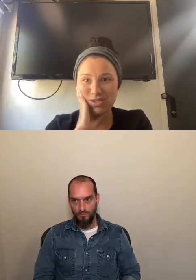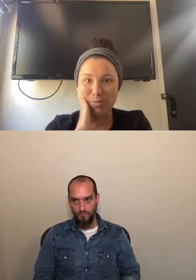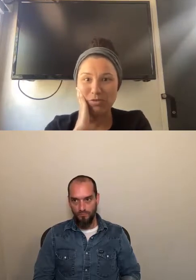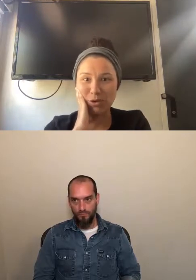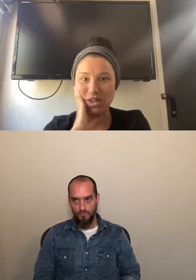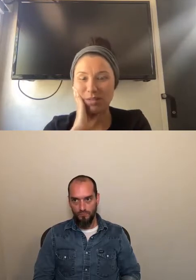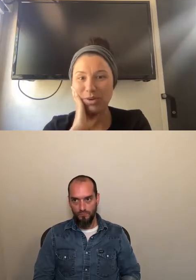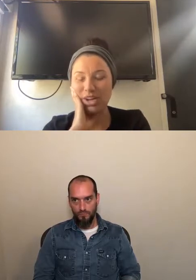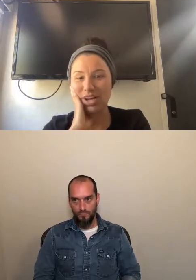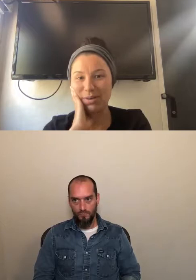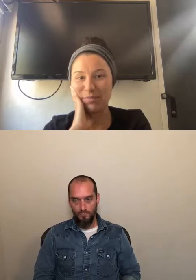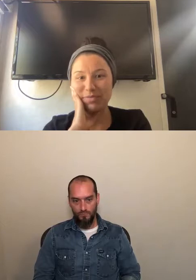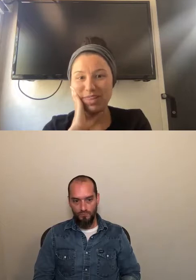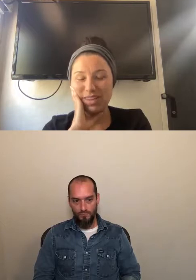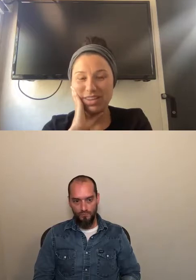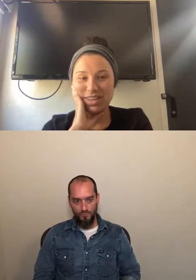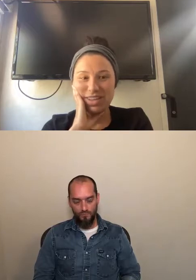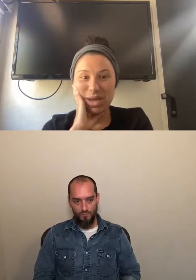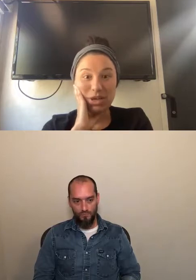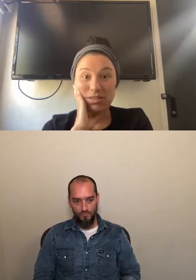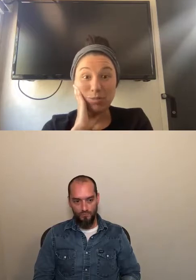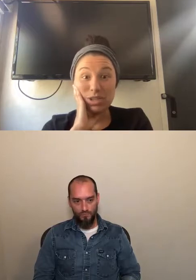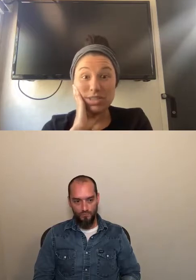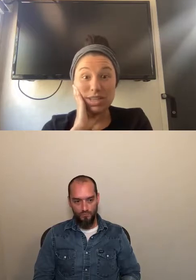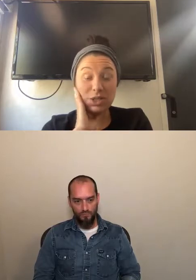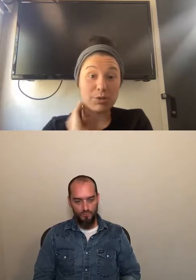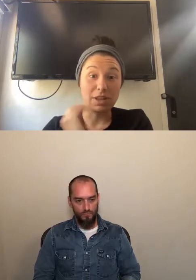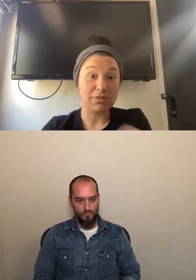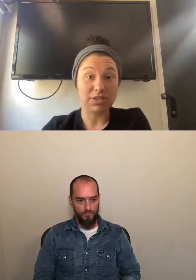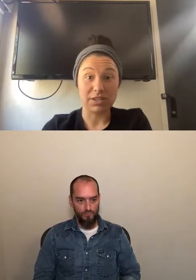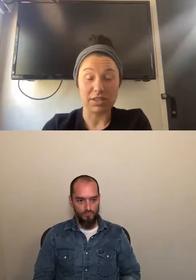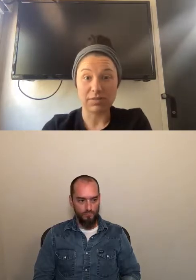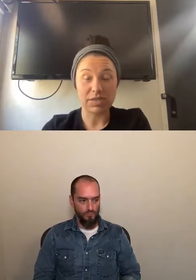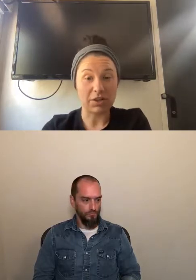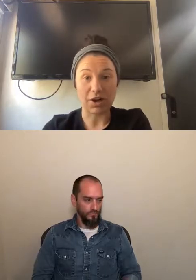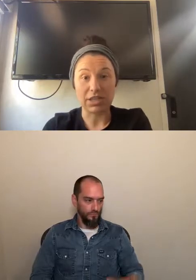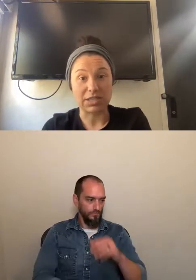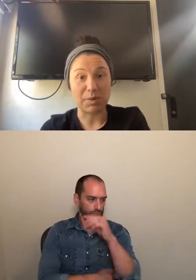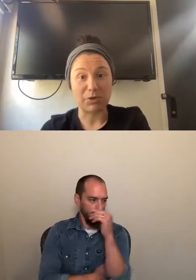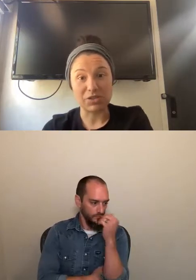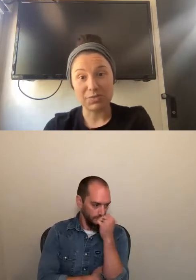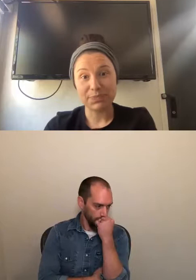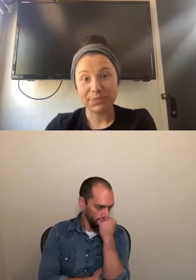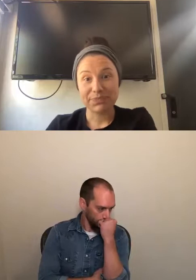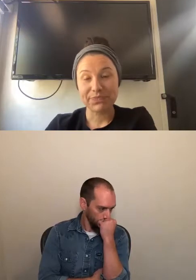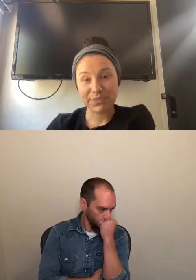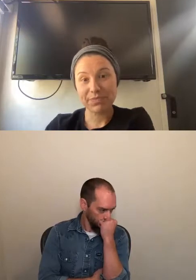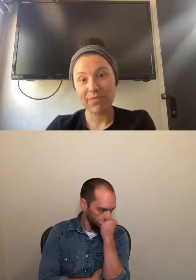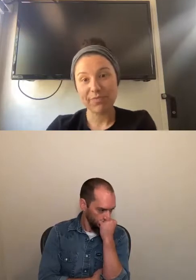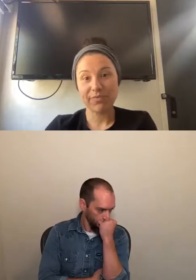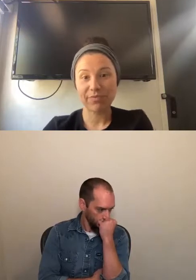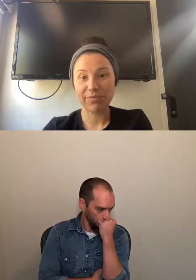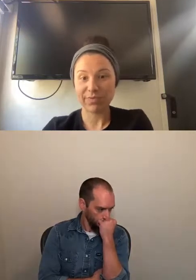have to stop before then. But I mean, what is it that you would love to tell our audience members?